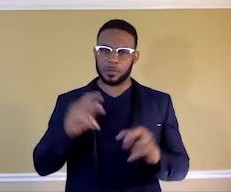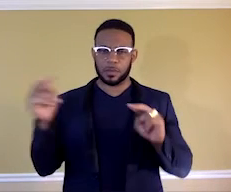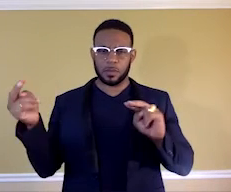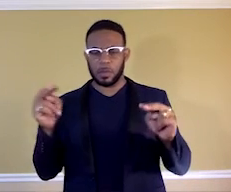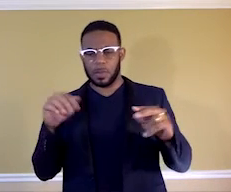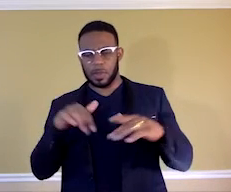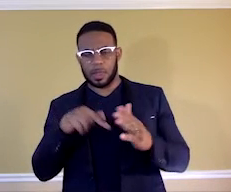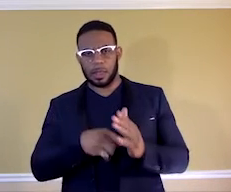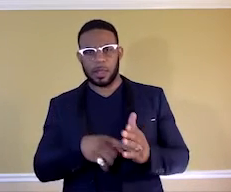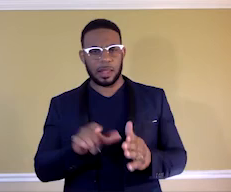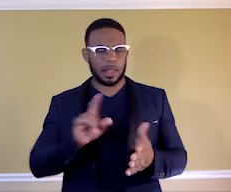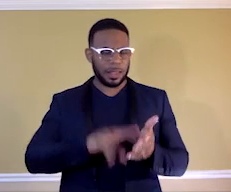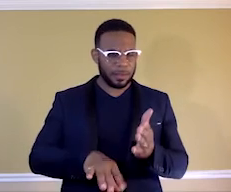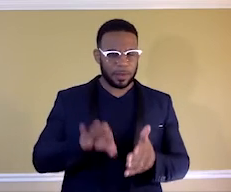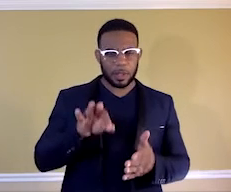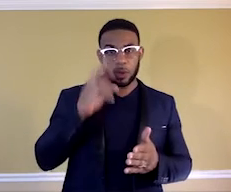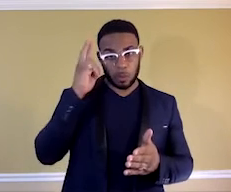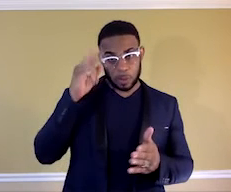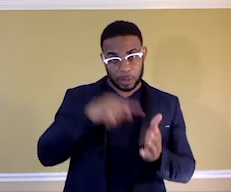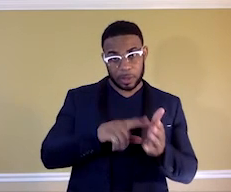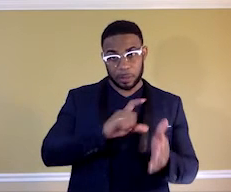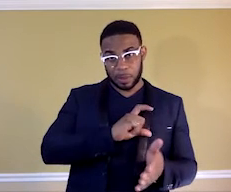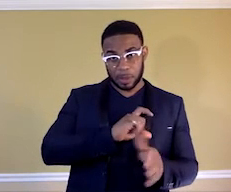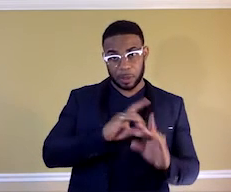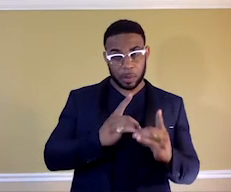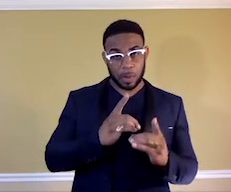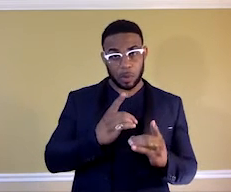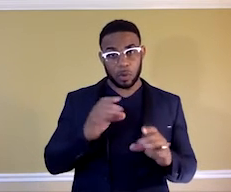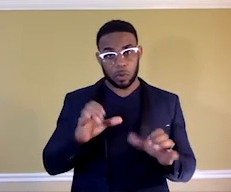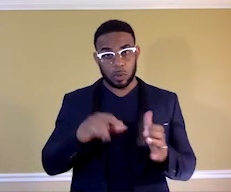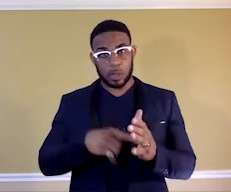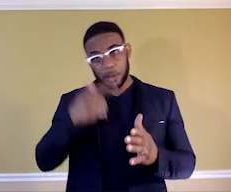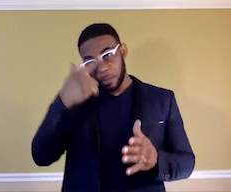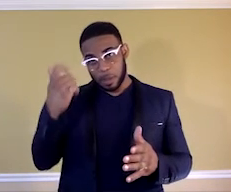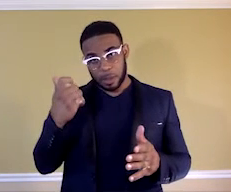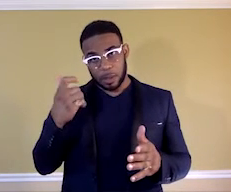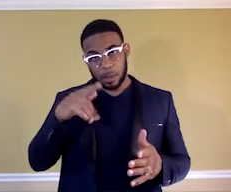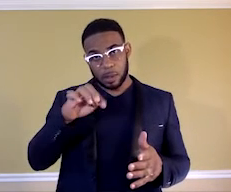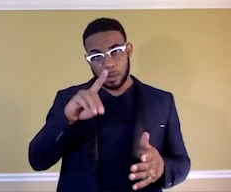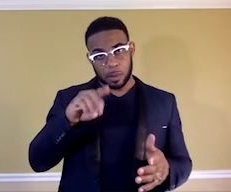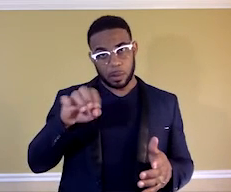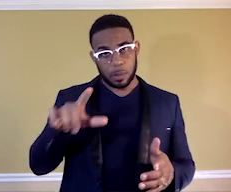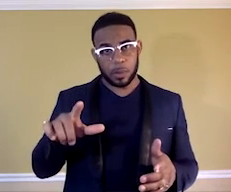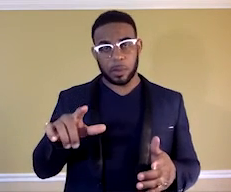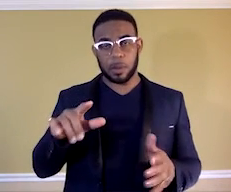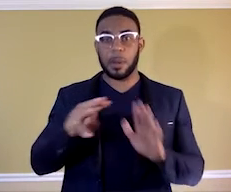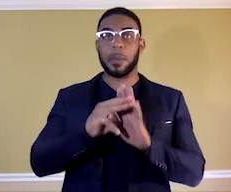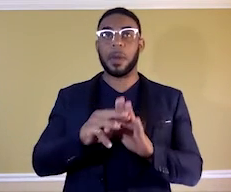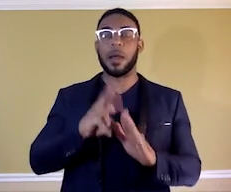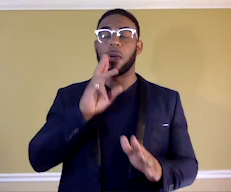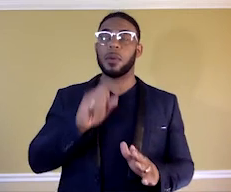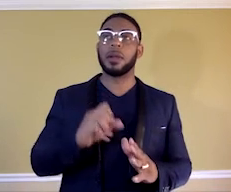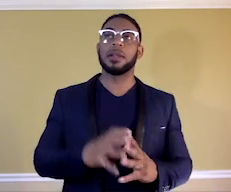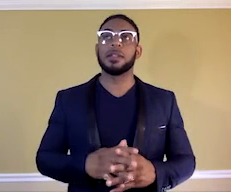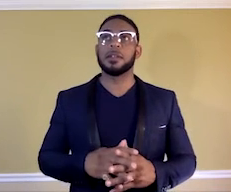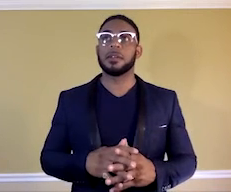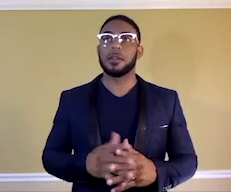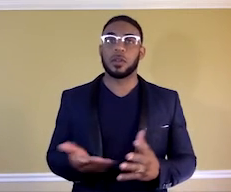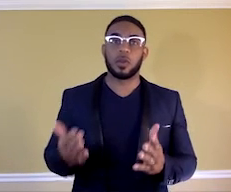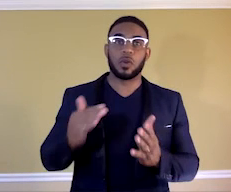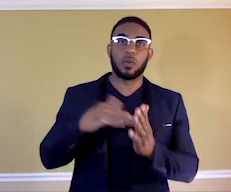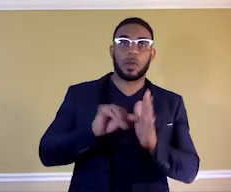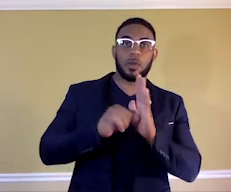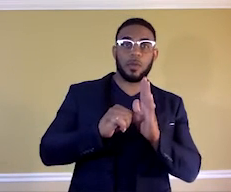looked into this, they found that the reason these police departments were using this was because PredPol's model was